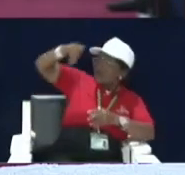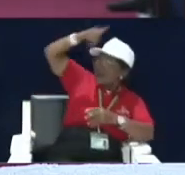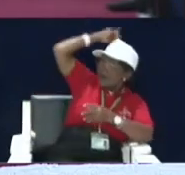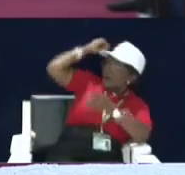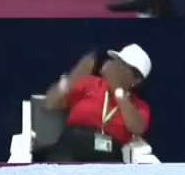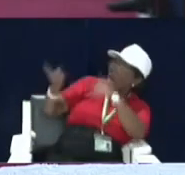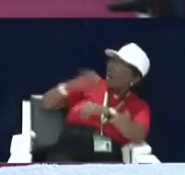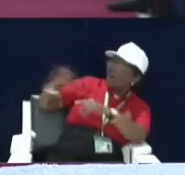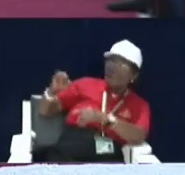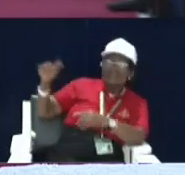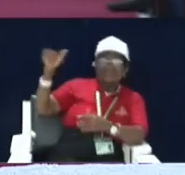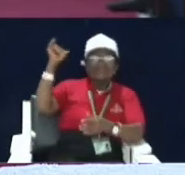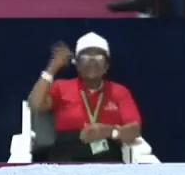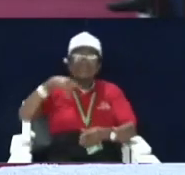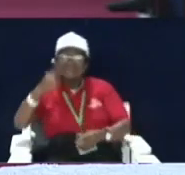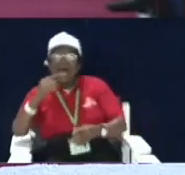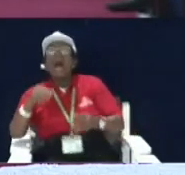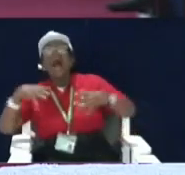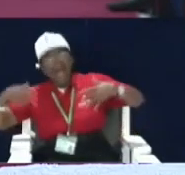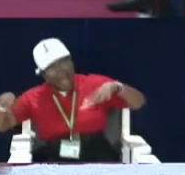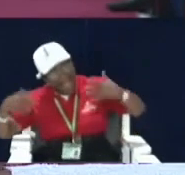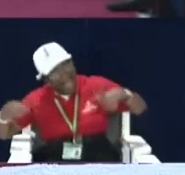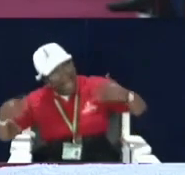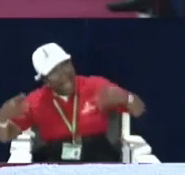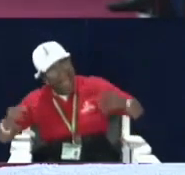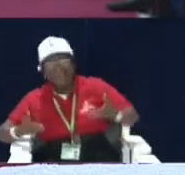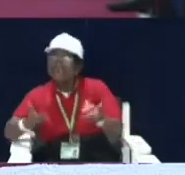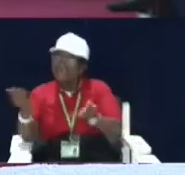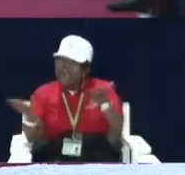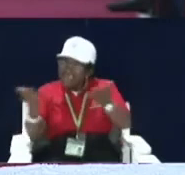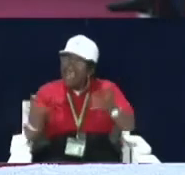thought, here comes food. God said, "No,